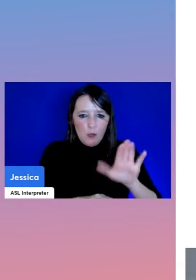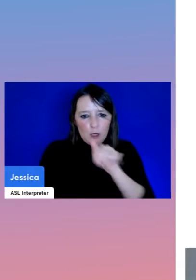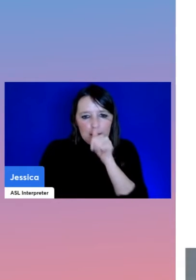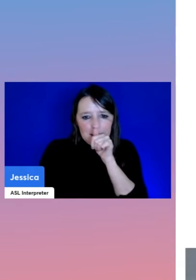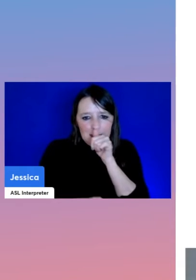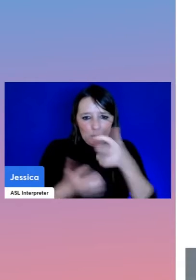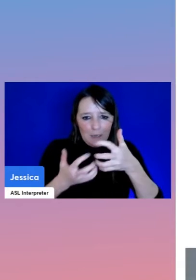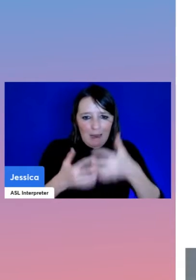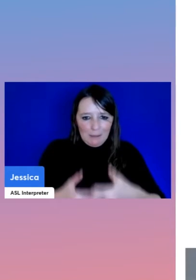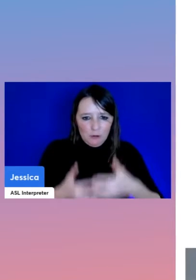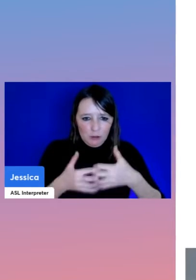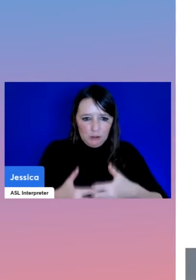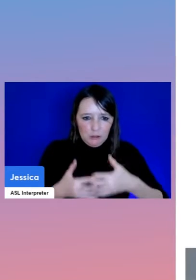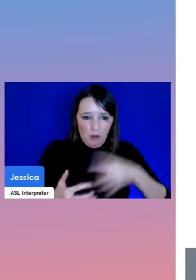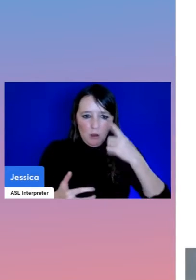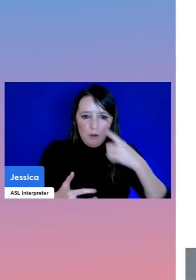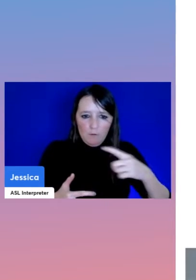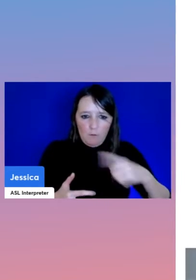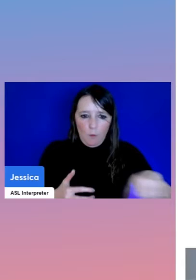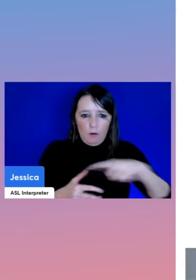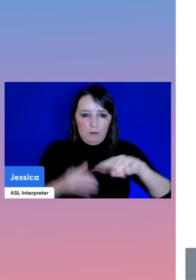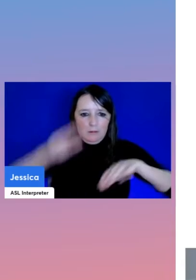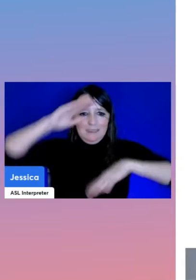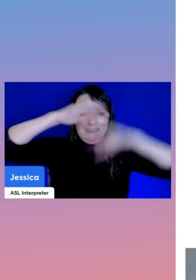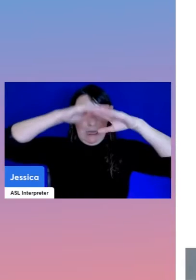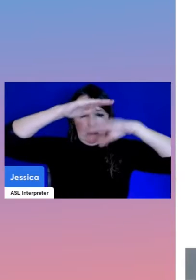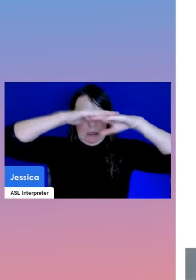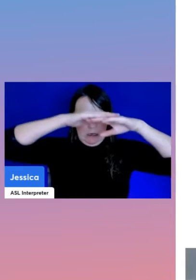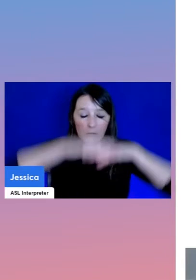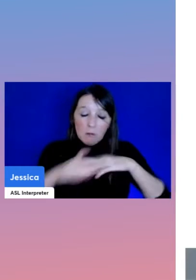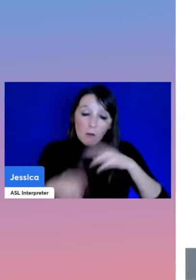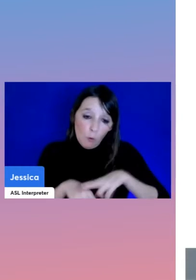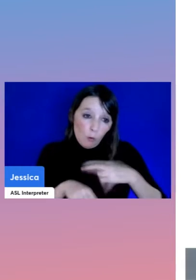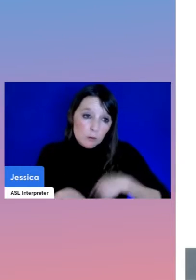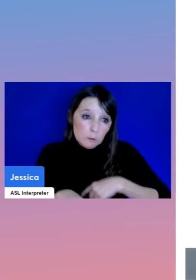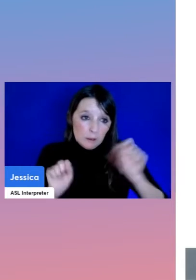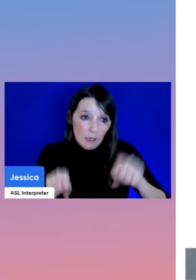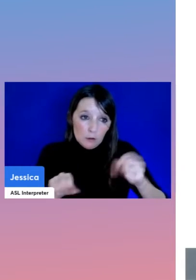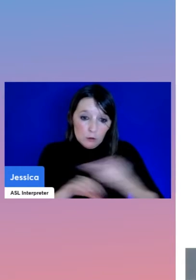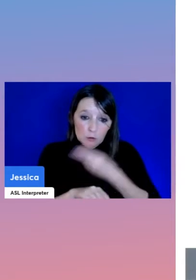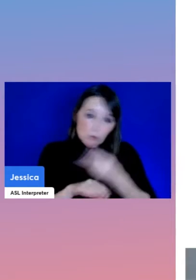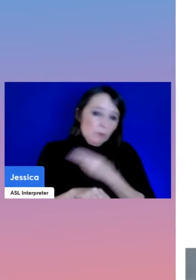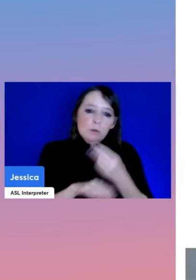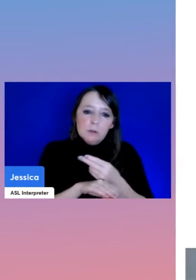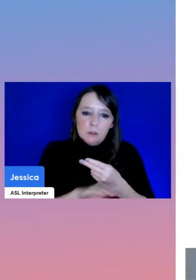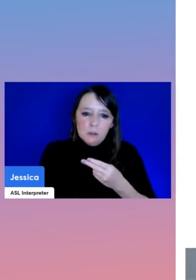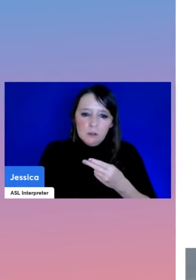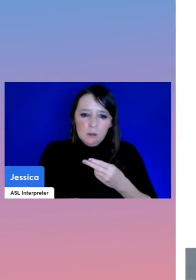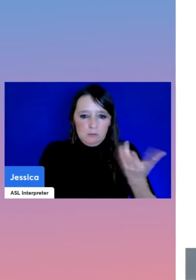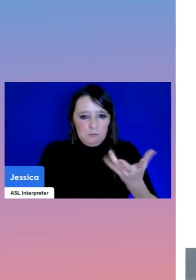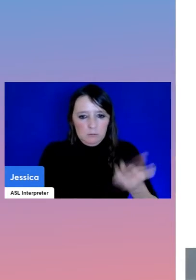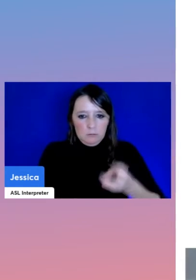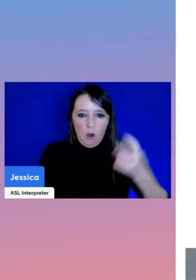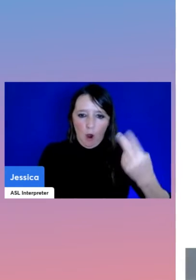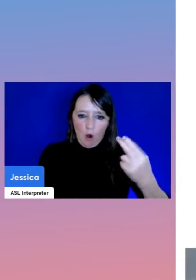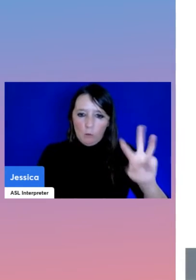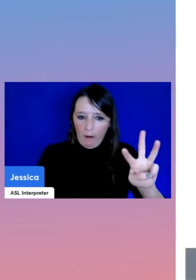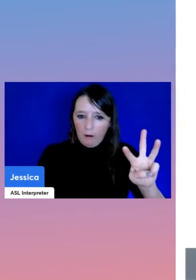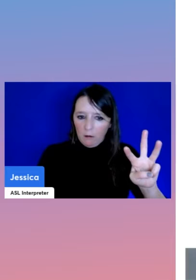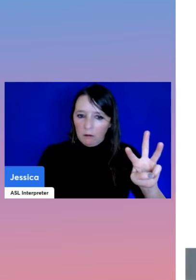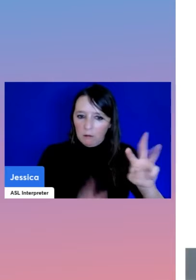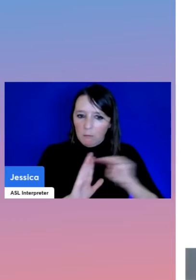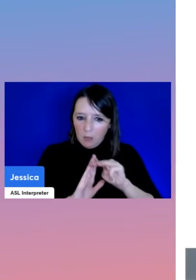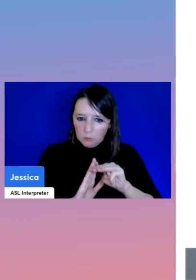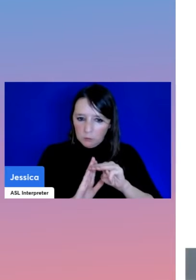auto-unsealing. Of course, we could use a hardware security module to unseal.